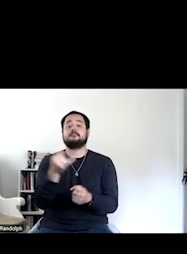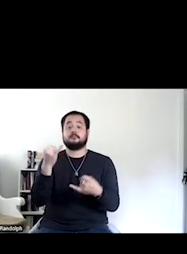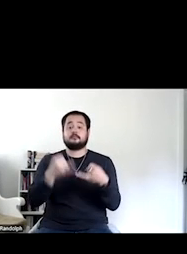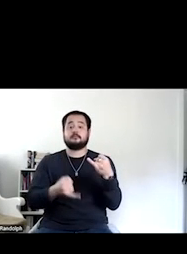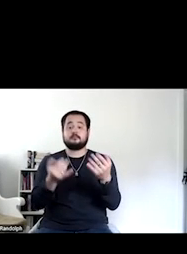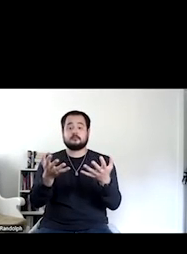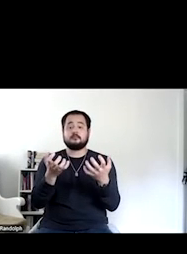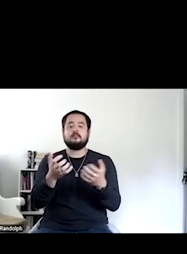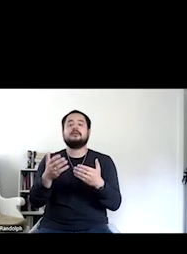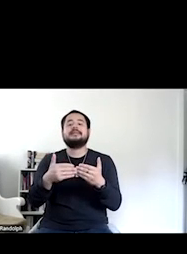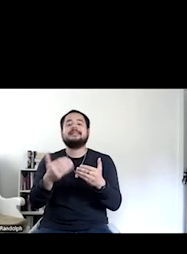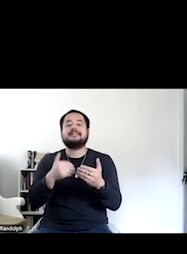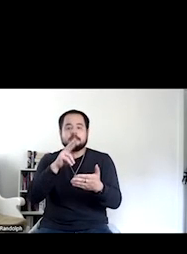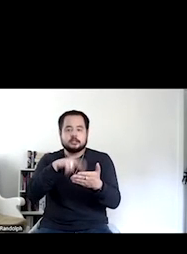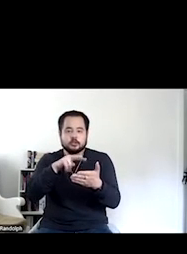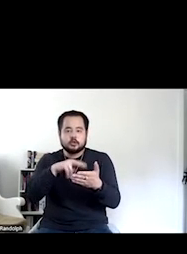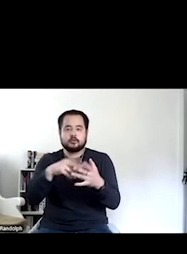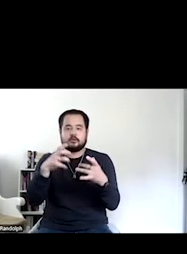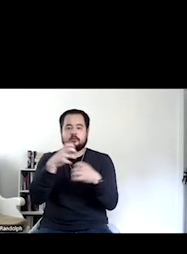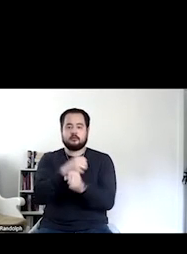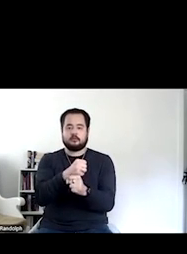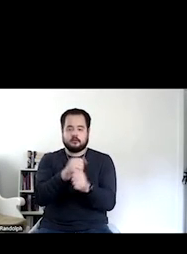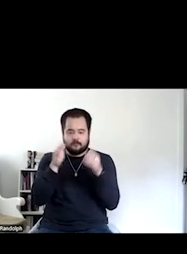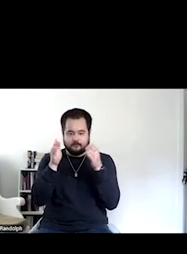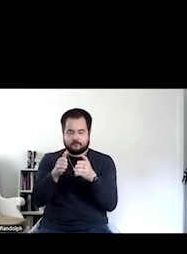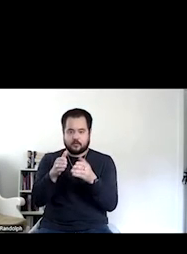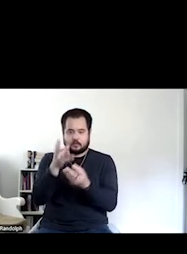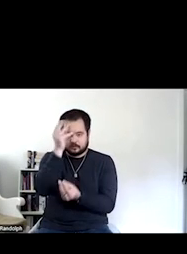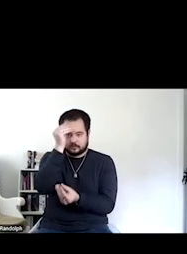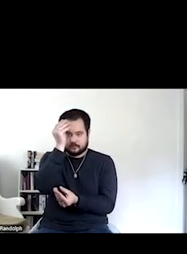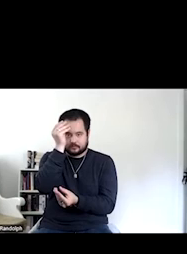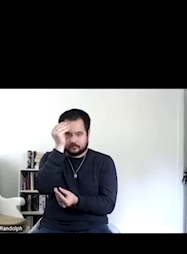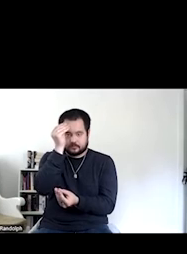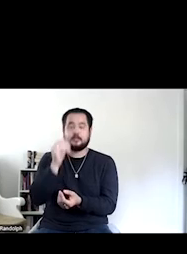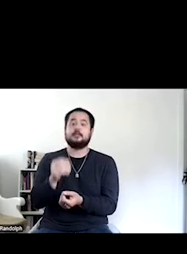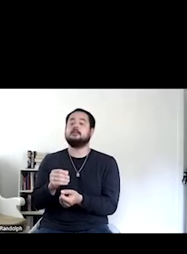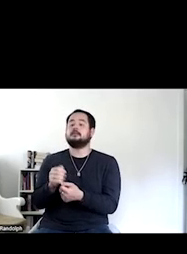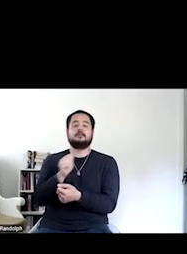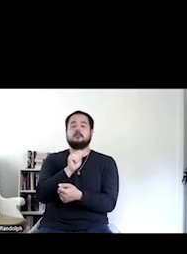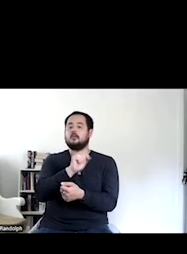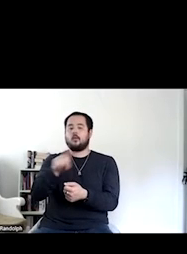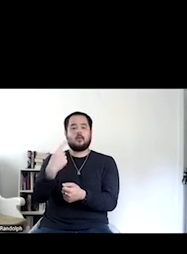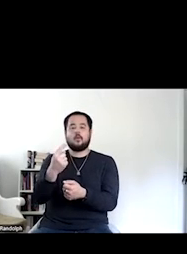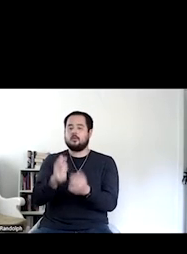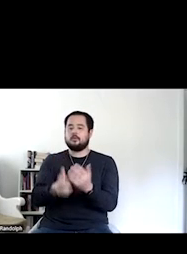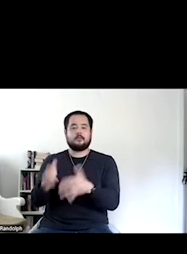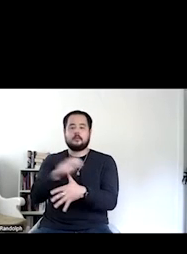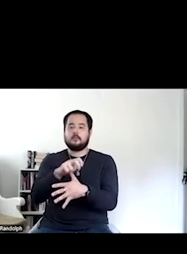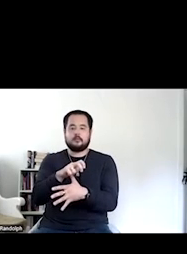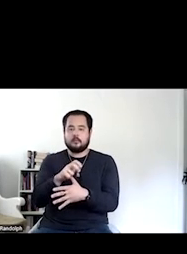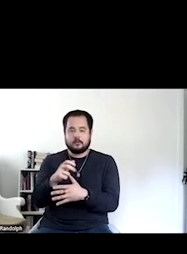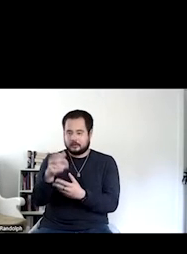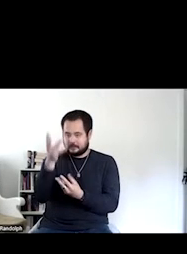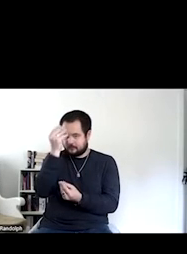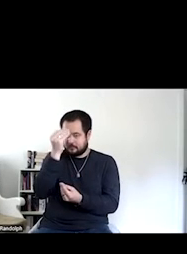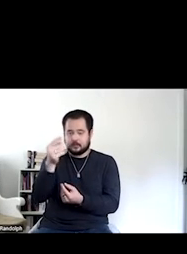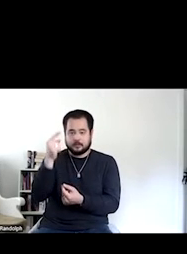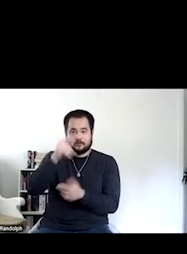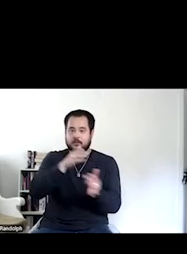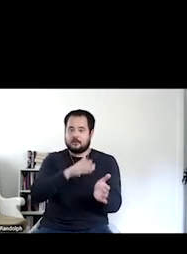read, succinct, and focused information that contained essential and important elements that they needed to know to prepare for